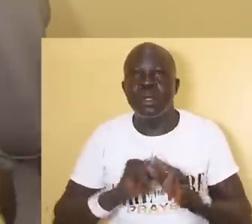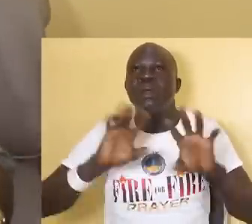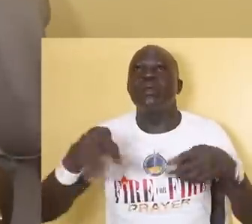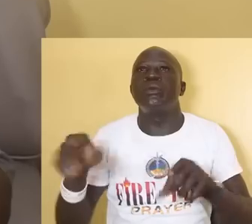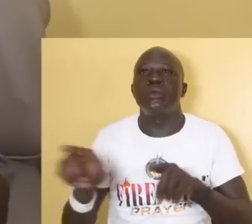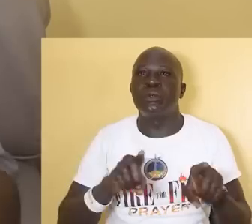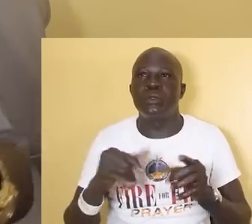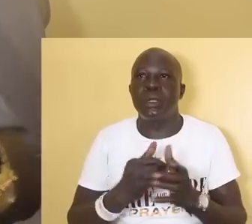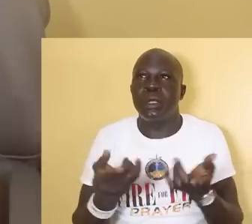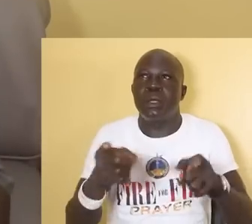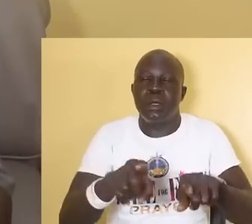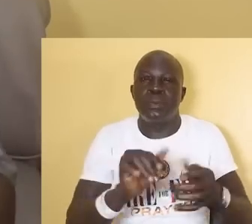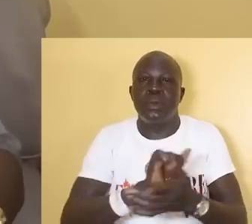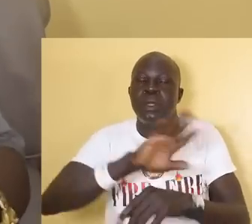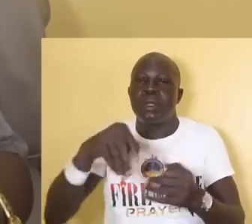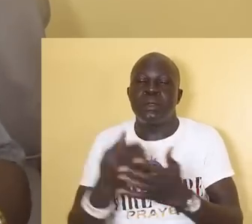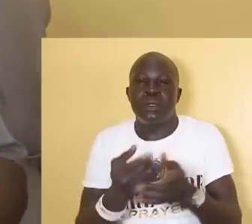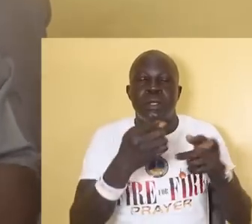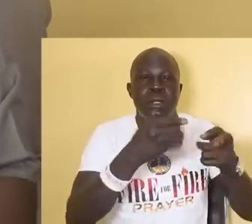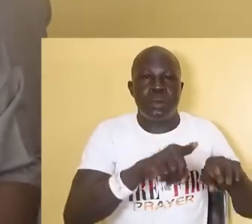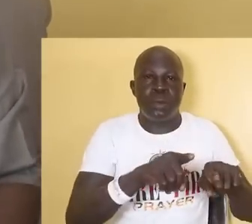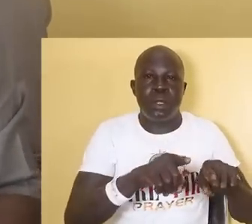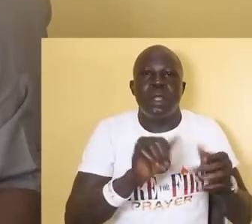it happen? How does it happen?